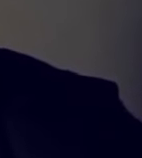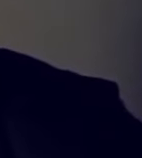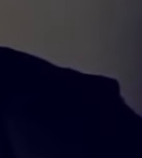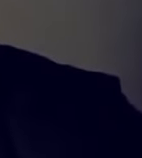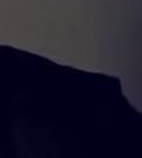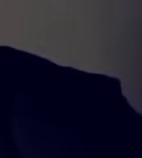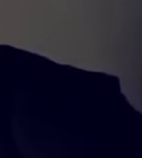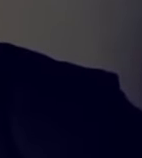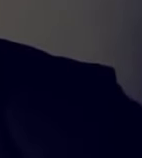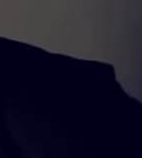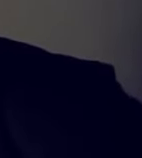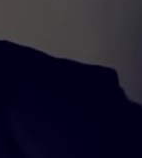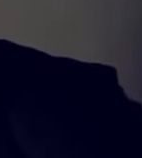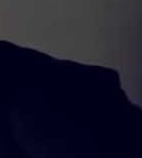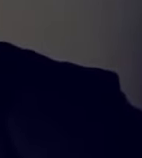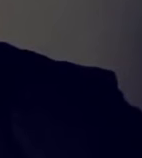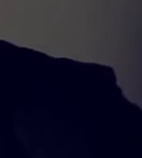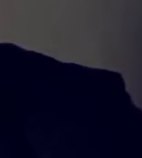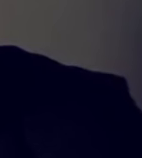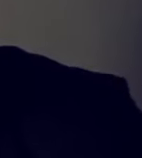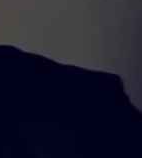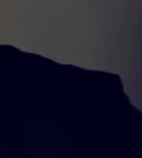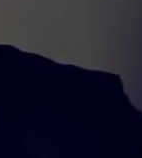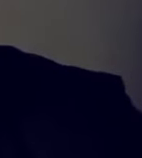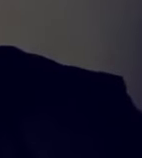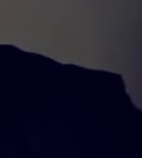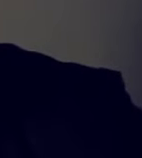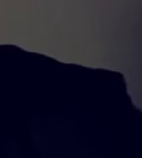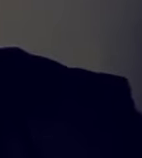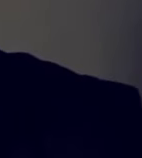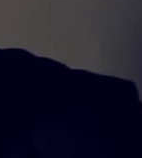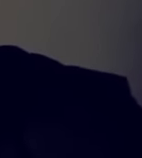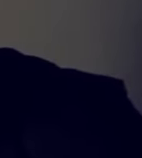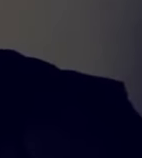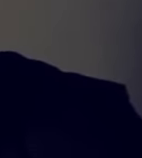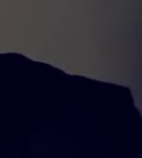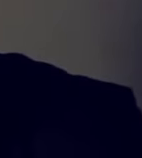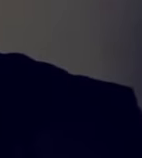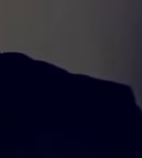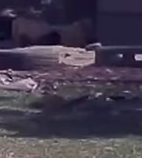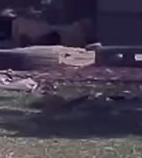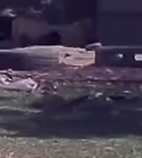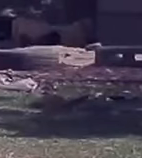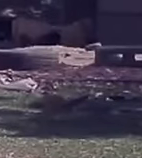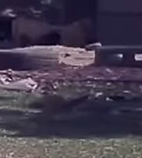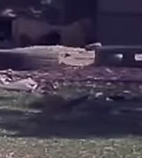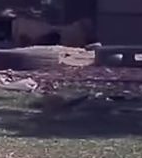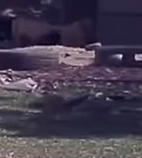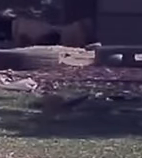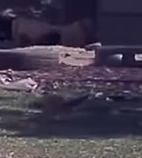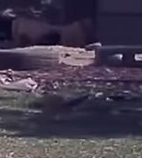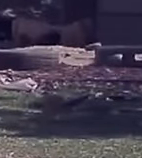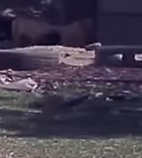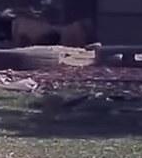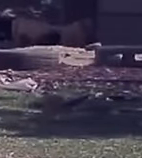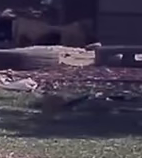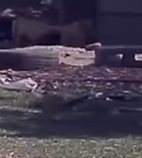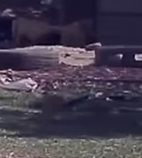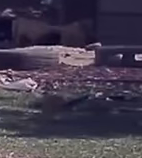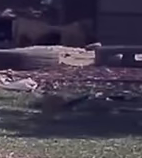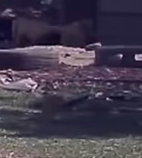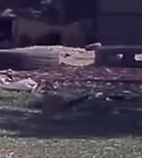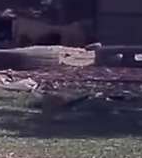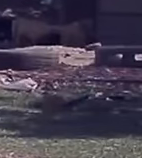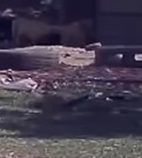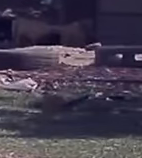so we had to like do this in planning kuthi how are we going to shoot it then how are we going to edit it